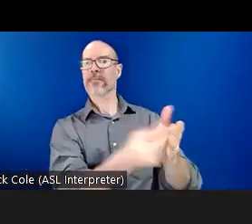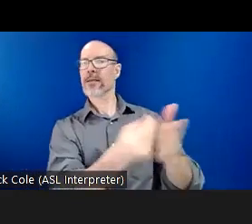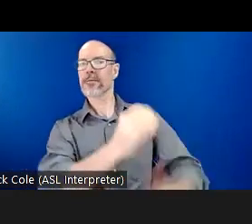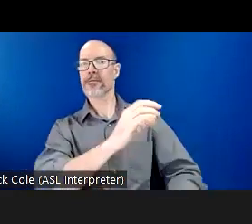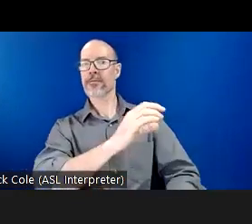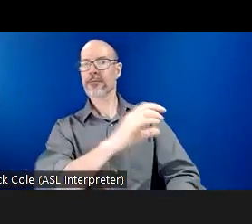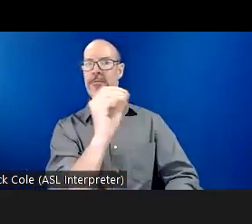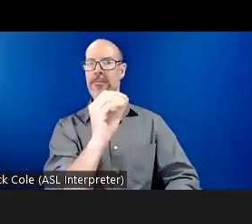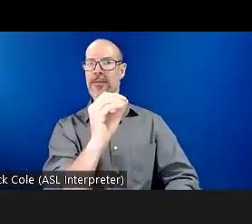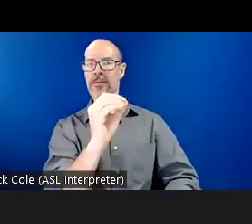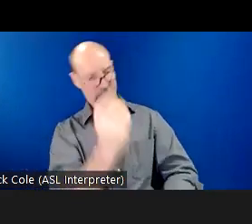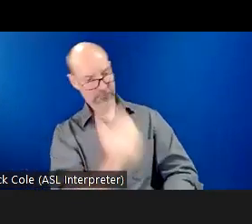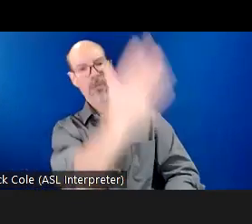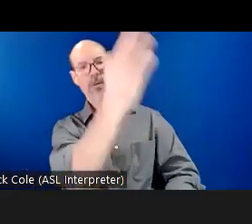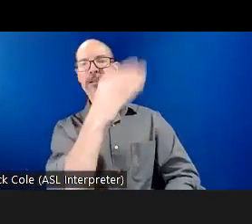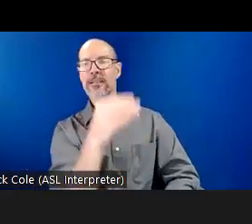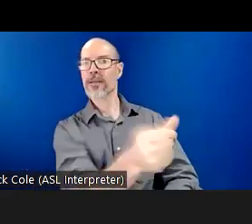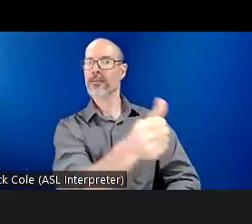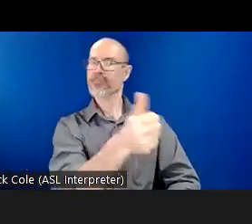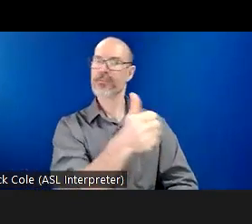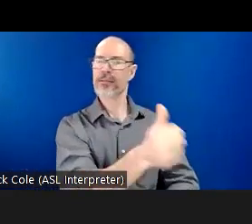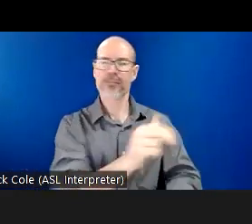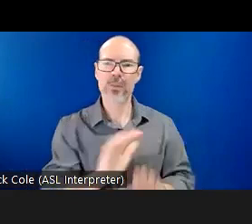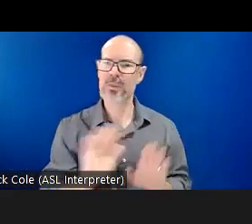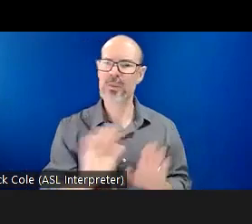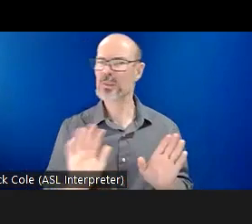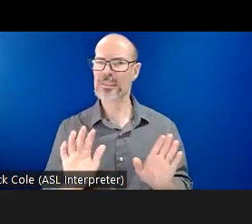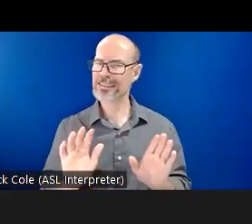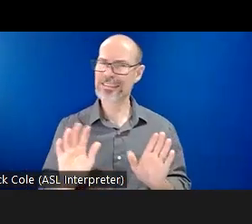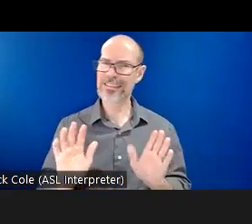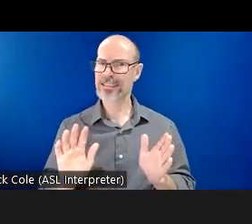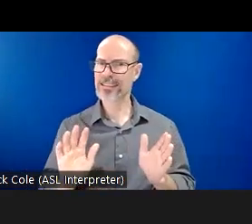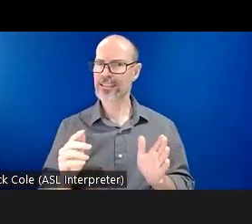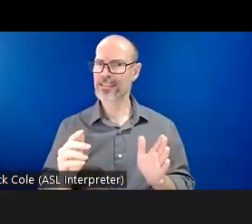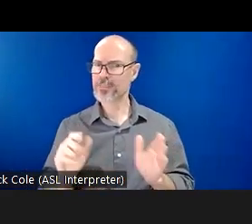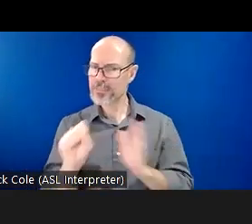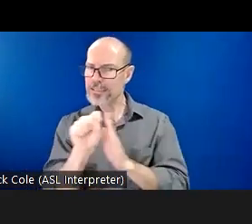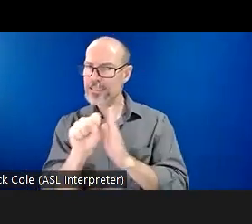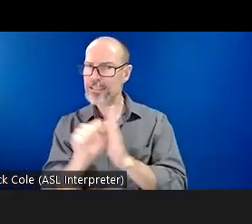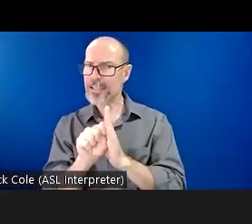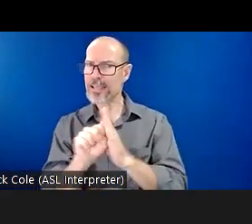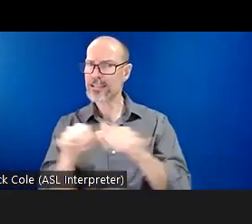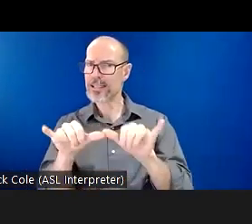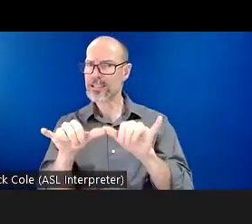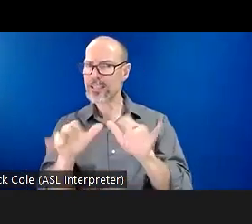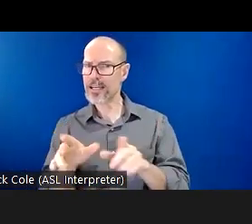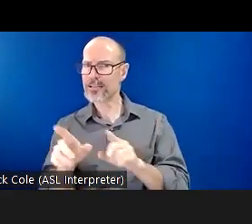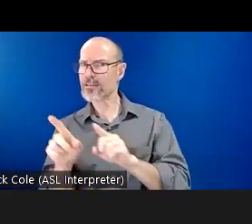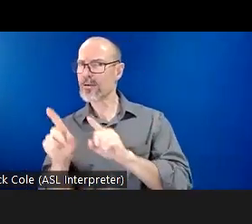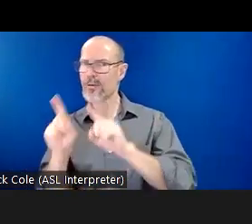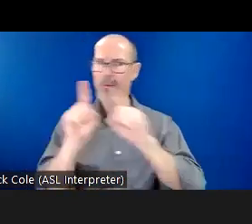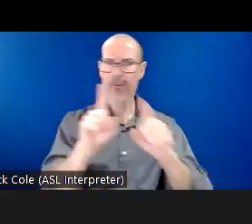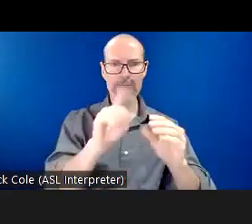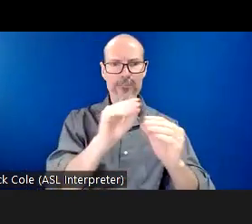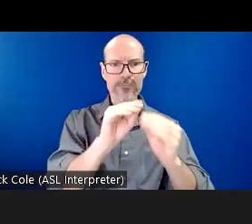program. We're not really able to have, like, you know, state engineers go out and fix the grid. It's the utility that owns